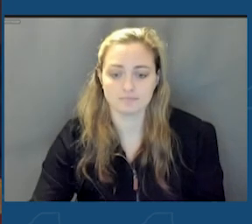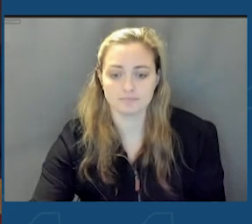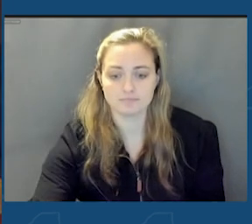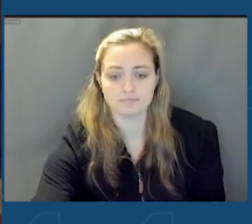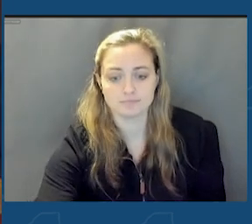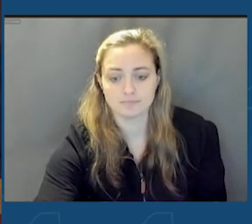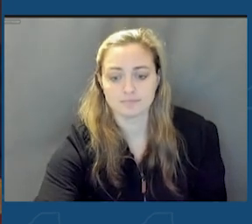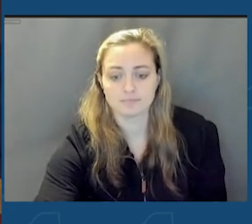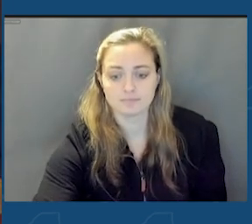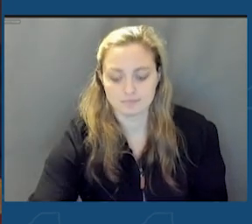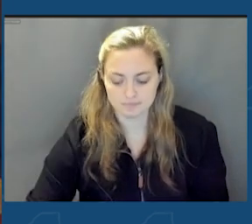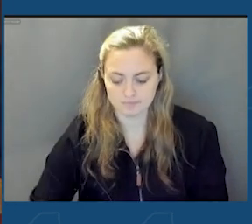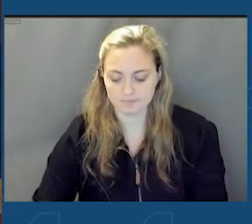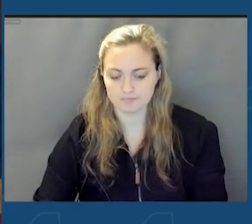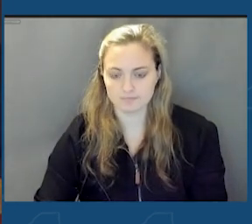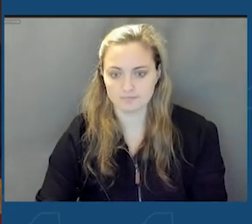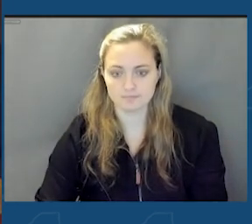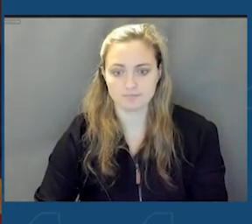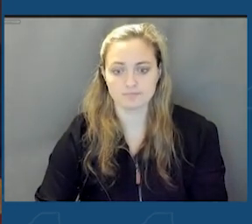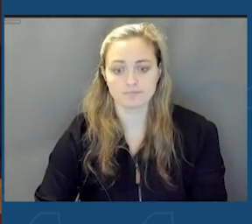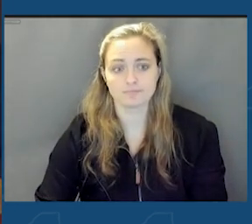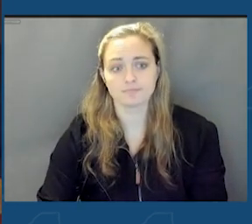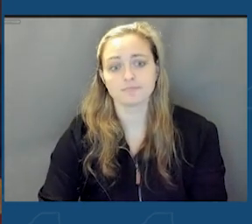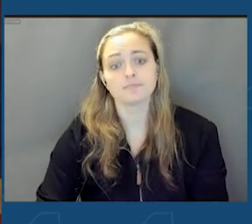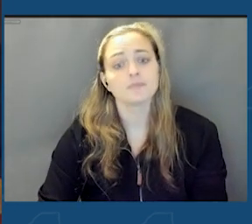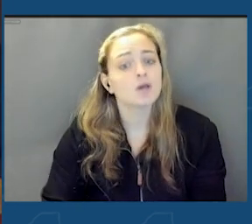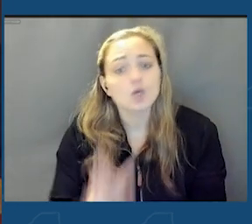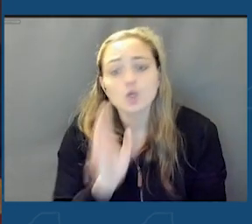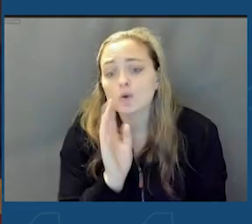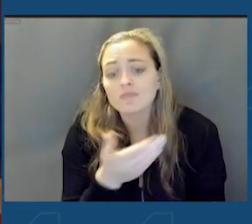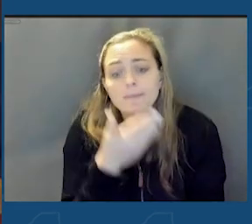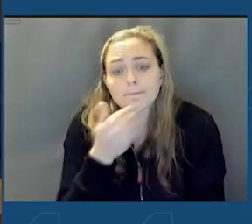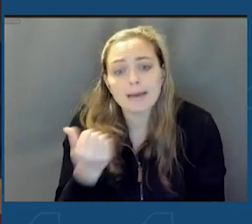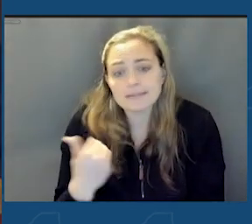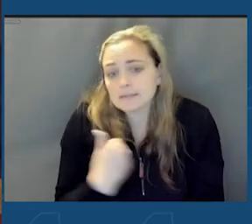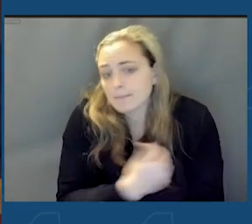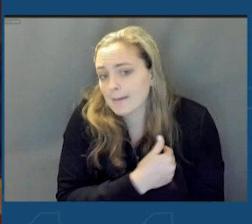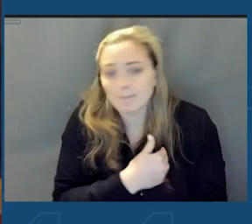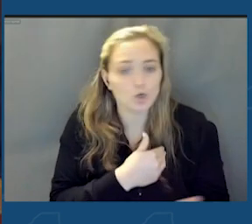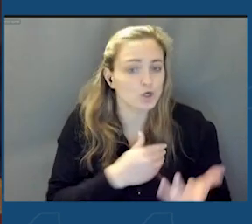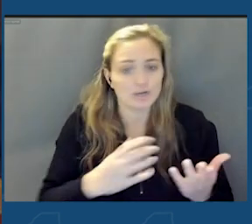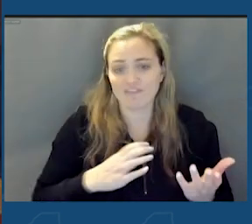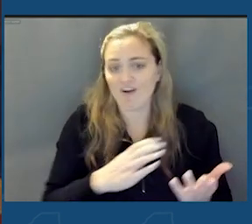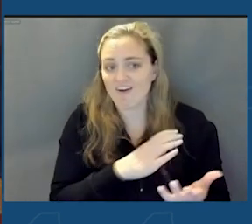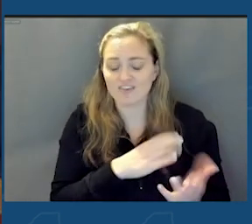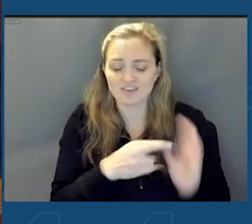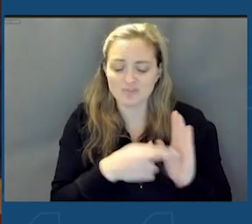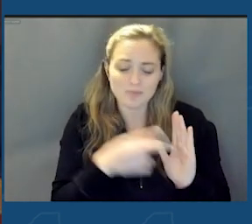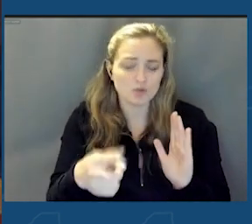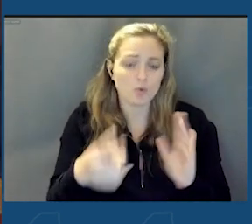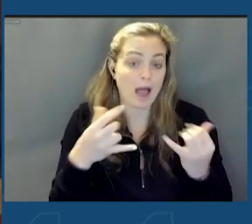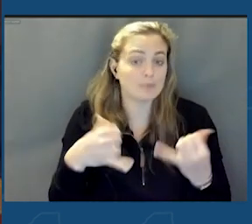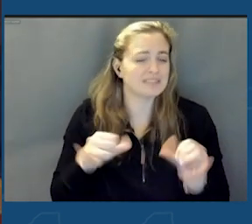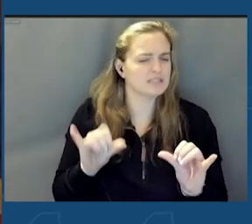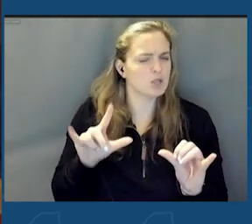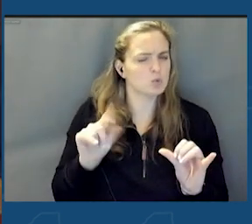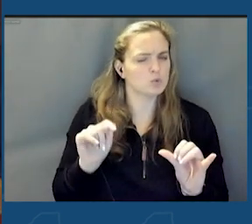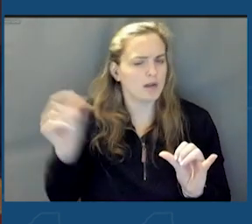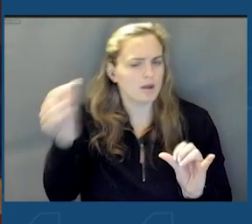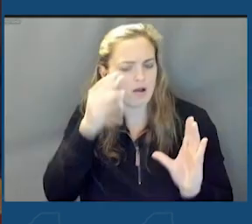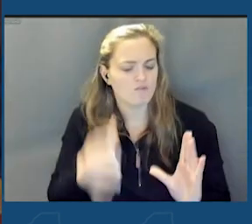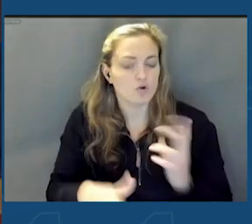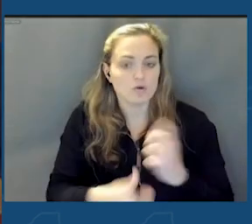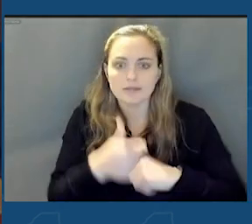You also have the most incredible member of Congress representing you. I was still Lieutenant Governor, and every single